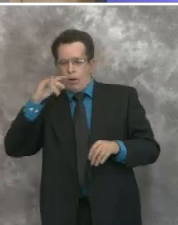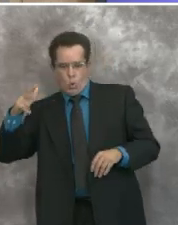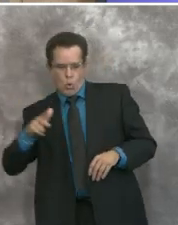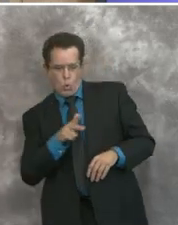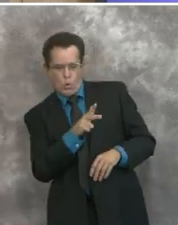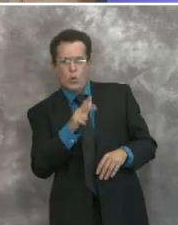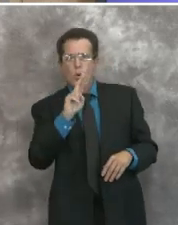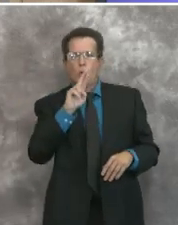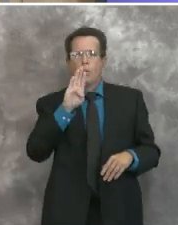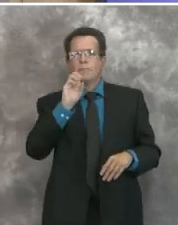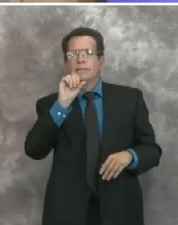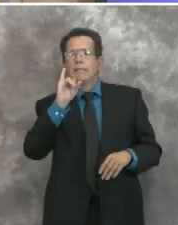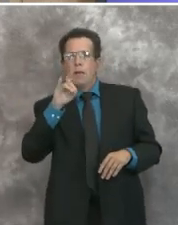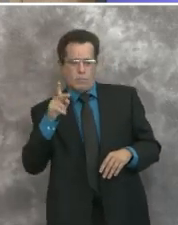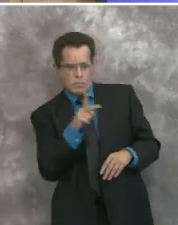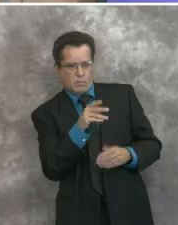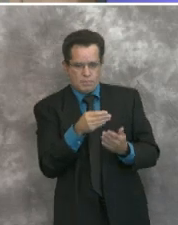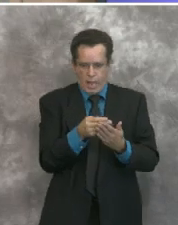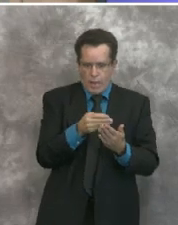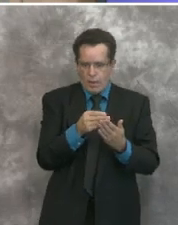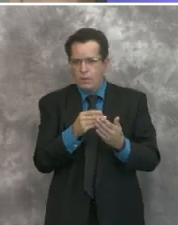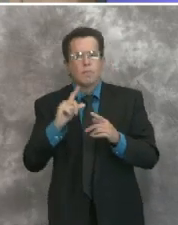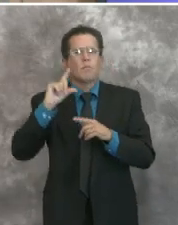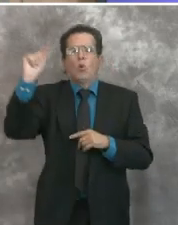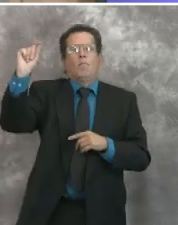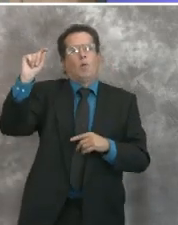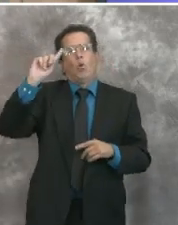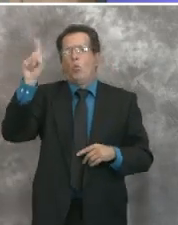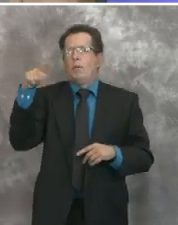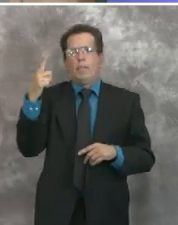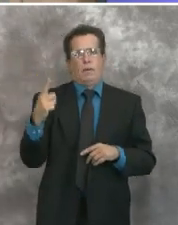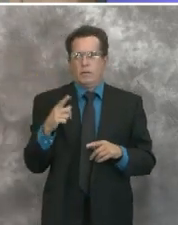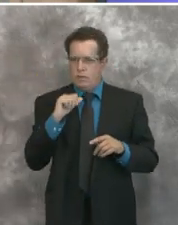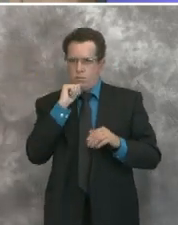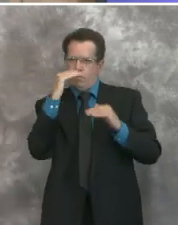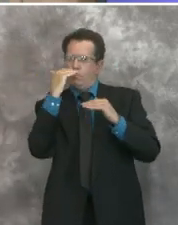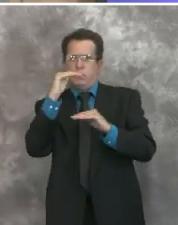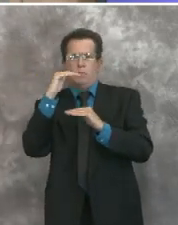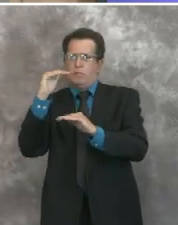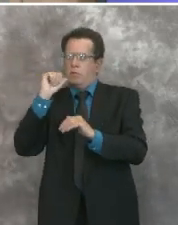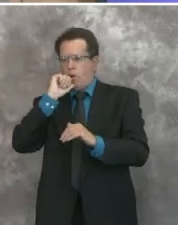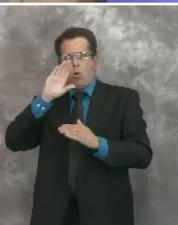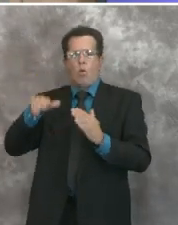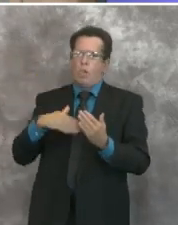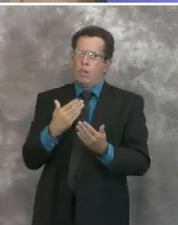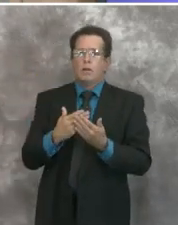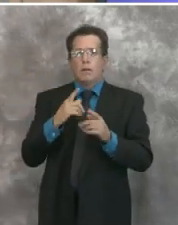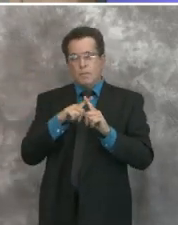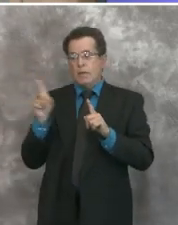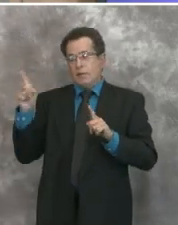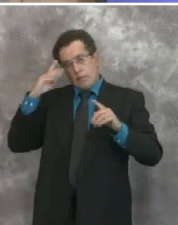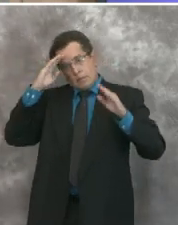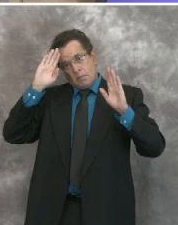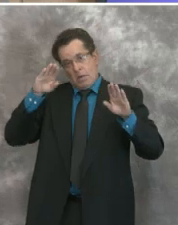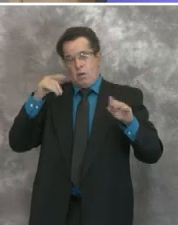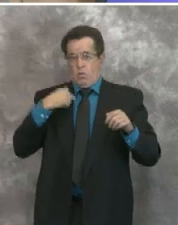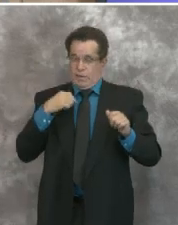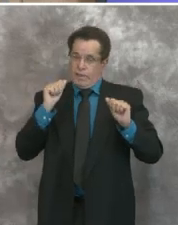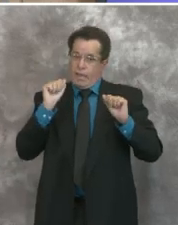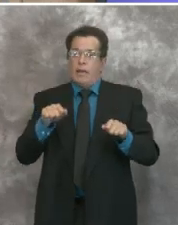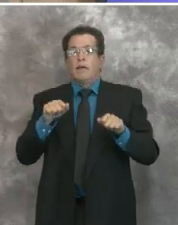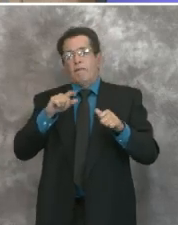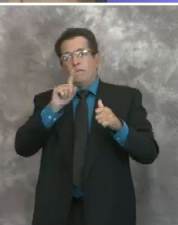ultimately that is the call of our public health officer and Dr. Wooten. But it is certainly the expectation that we would be able to move with that